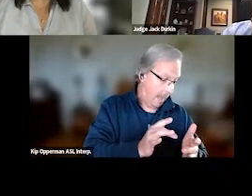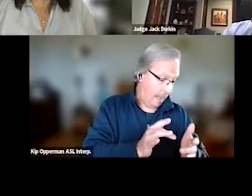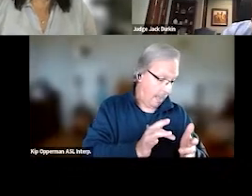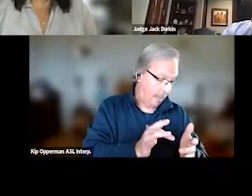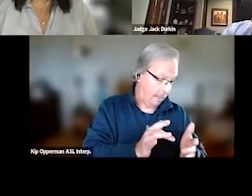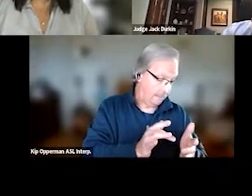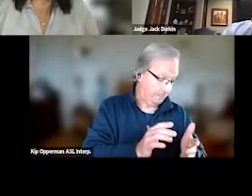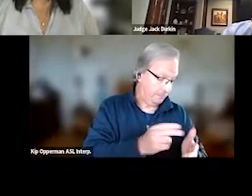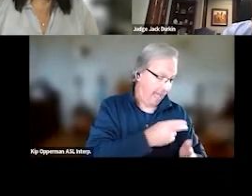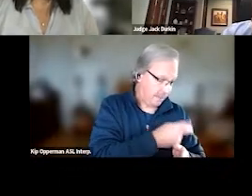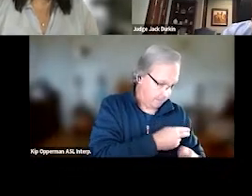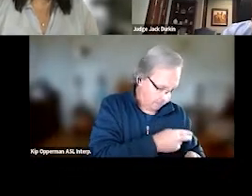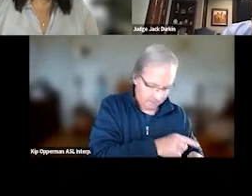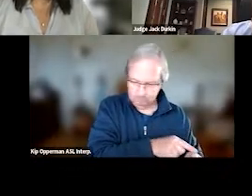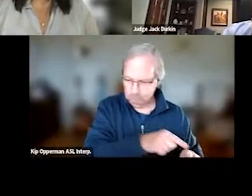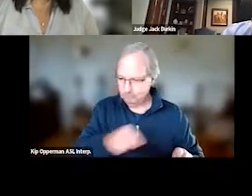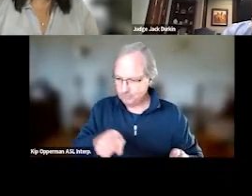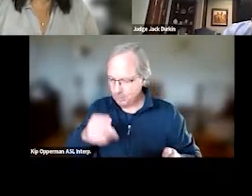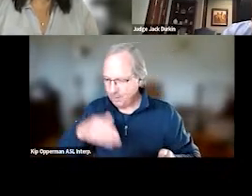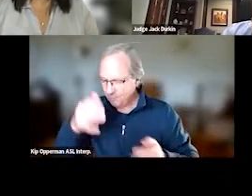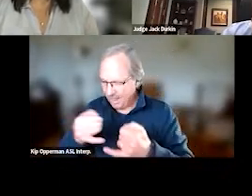lines of community care.